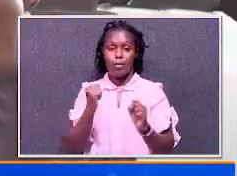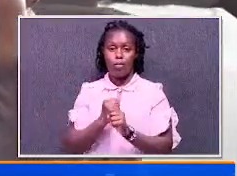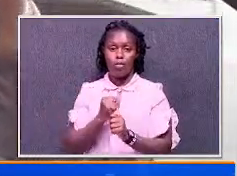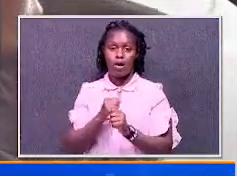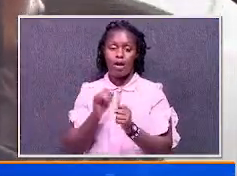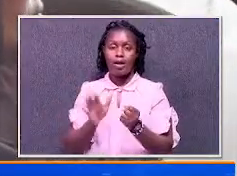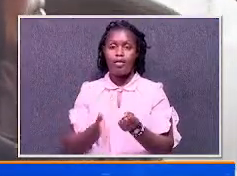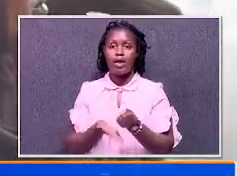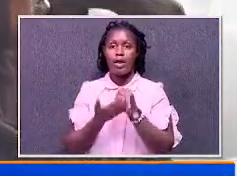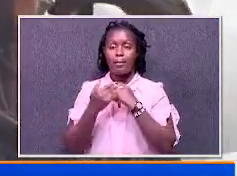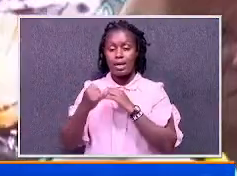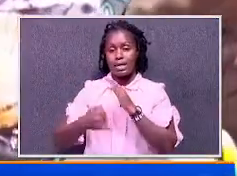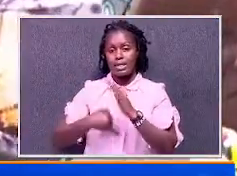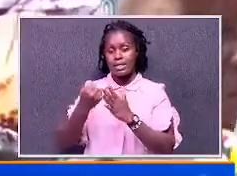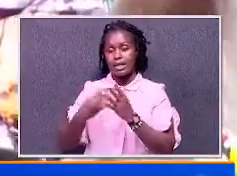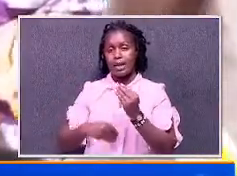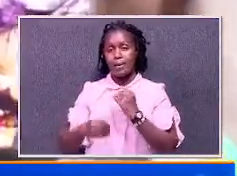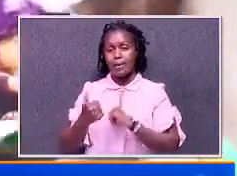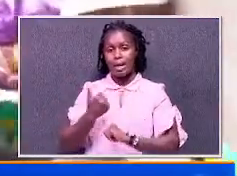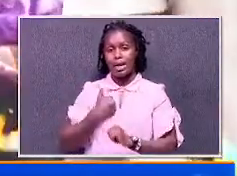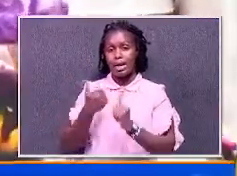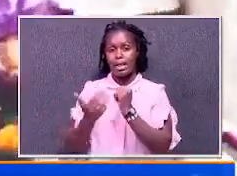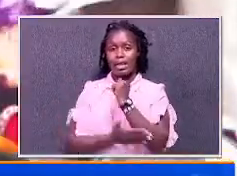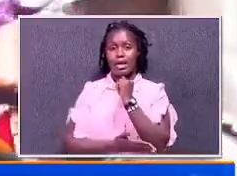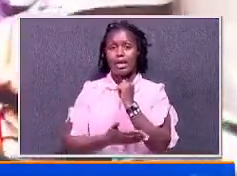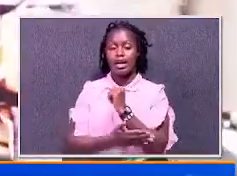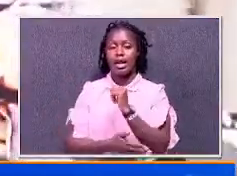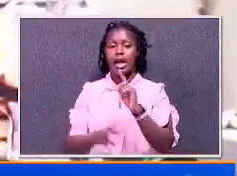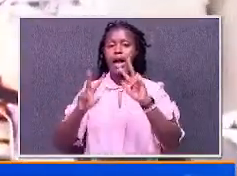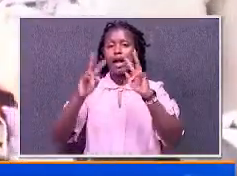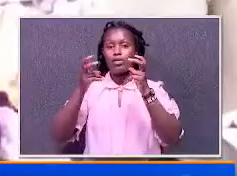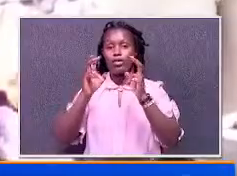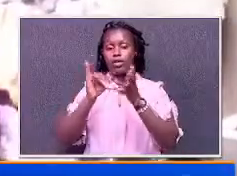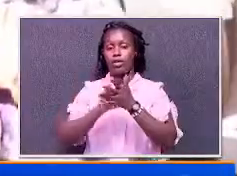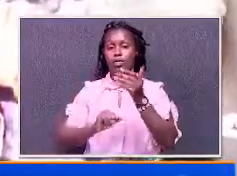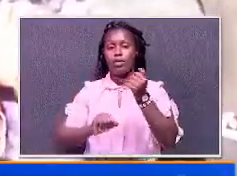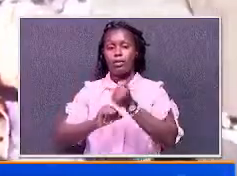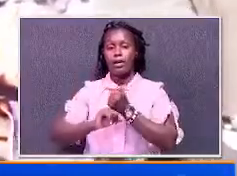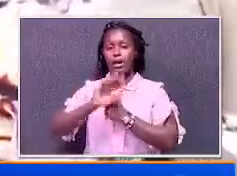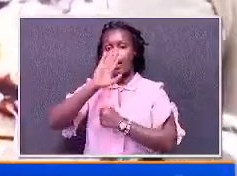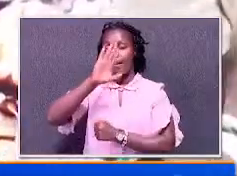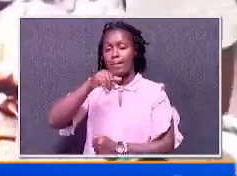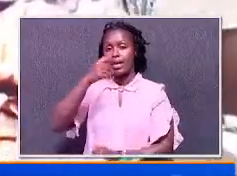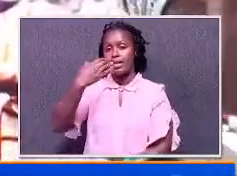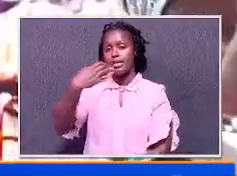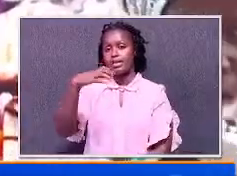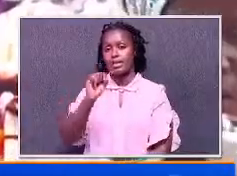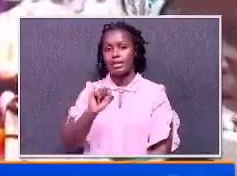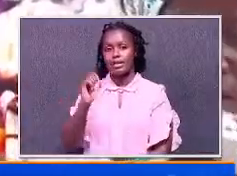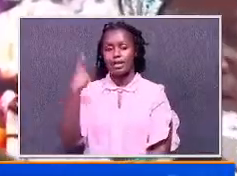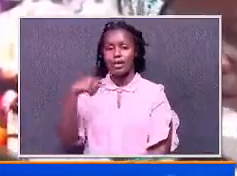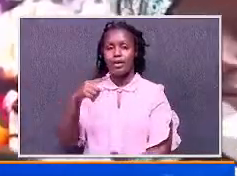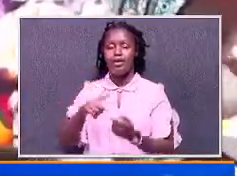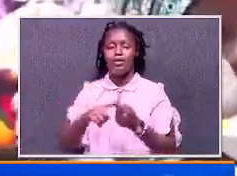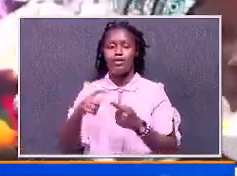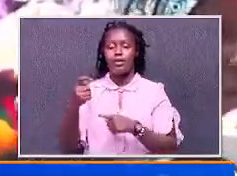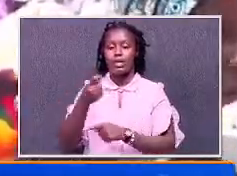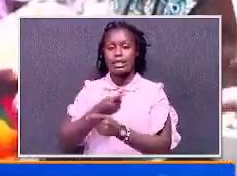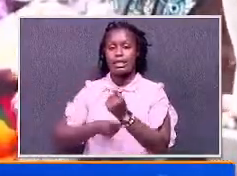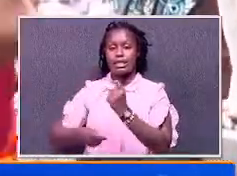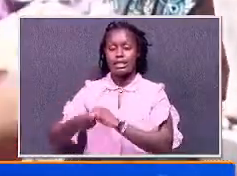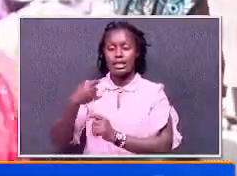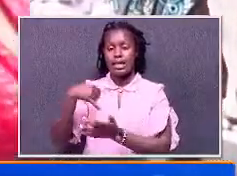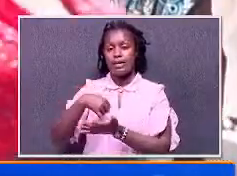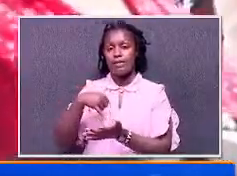buy available raw materials in the country, an issue that was seconded by the Cabinet Secretary for Trade, Investment and